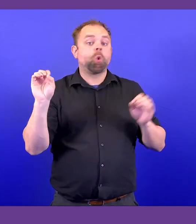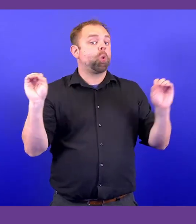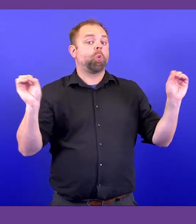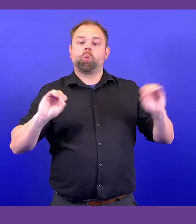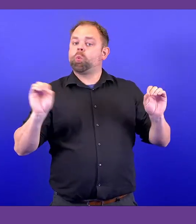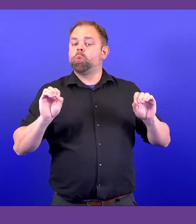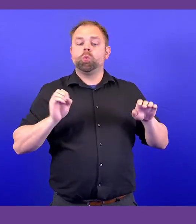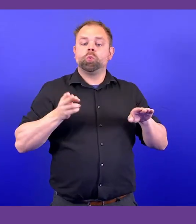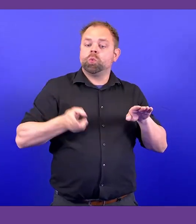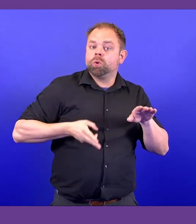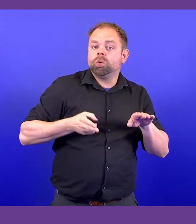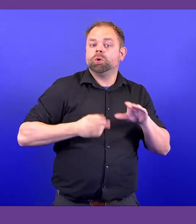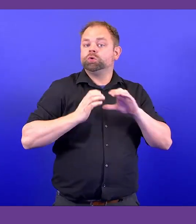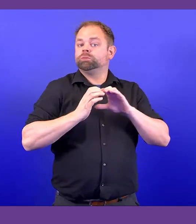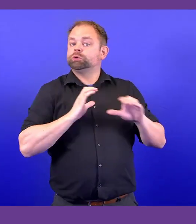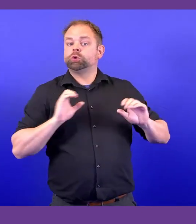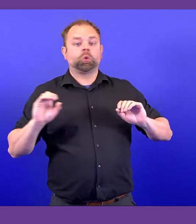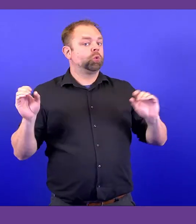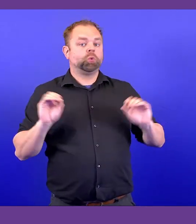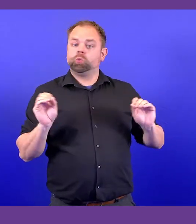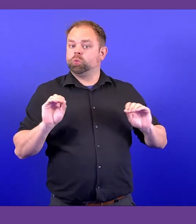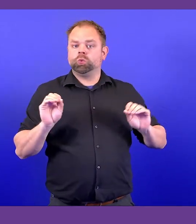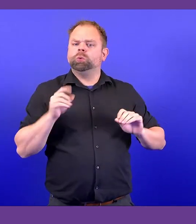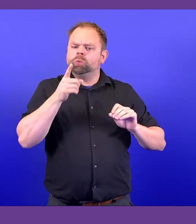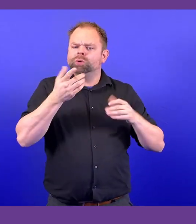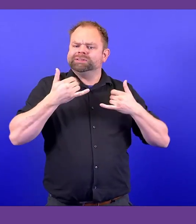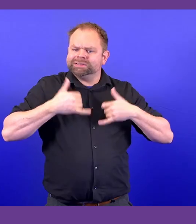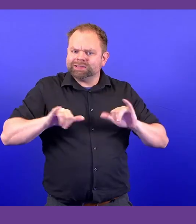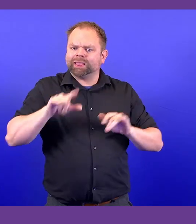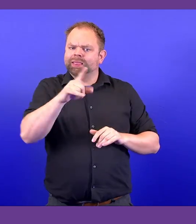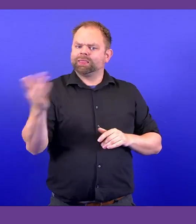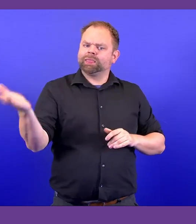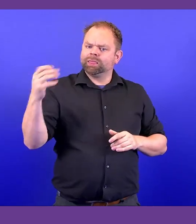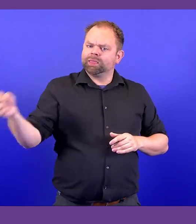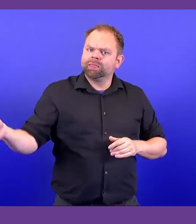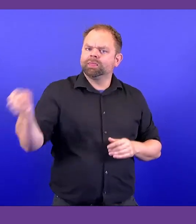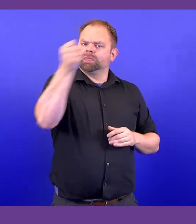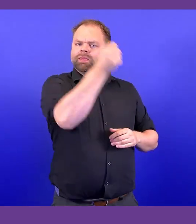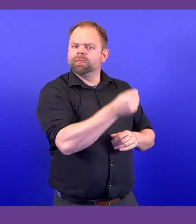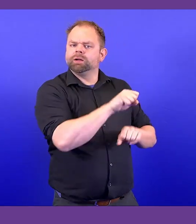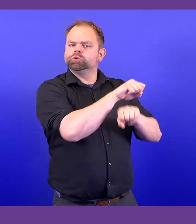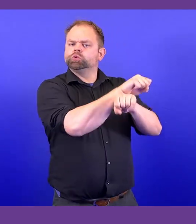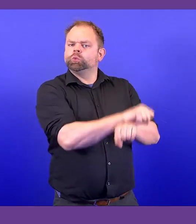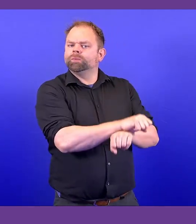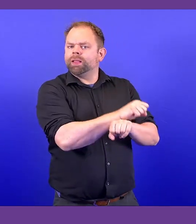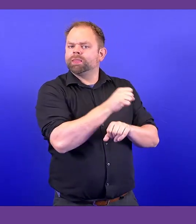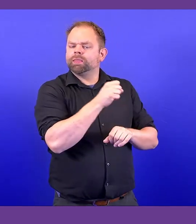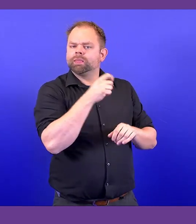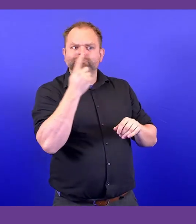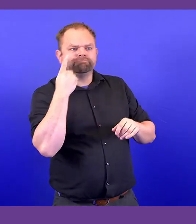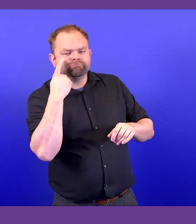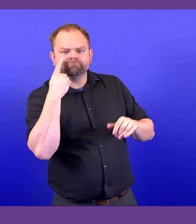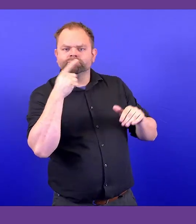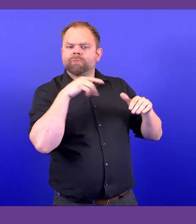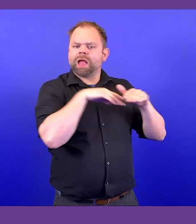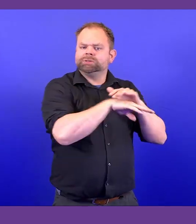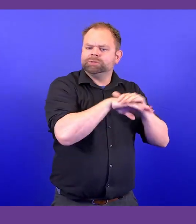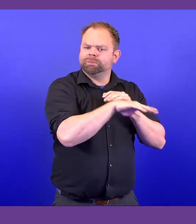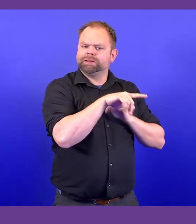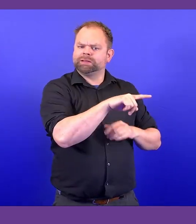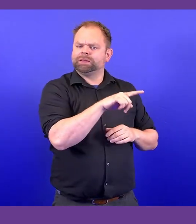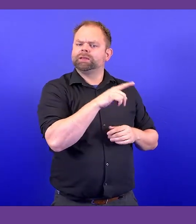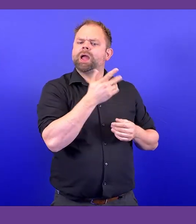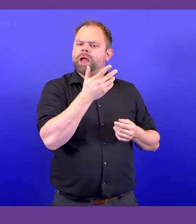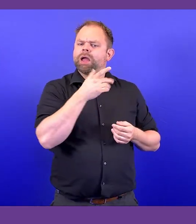people who are still too frightened to travel. Find out what it is that's stopping people from travelling. I think that's